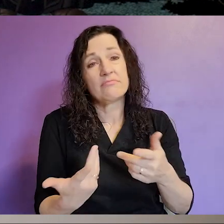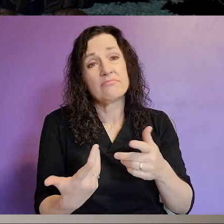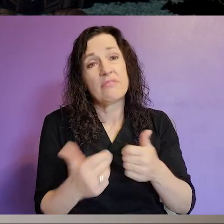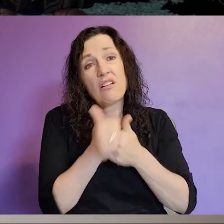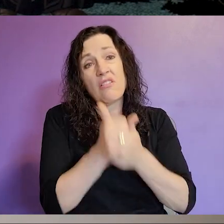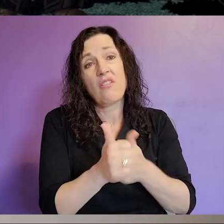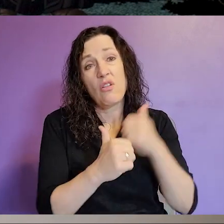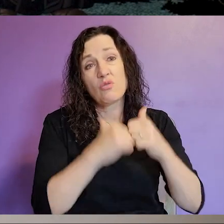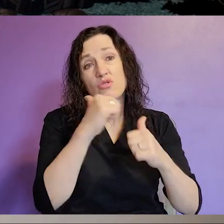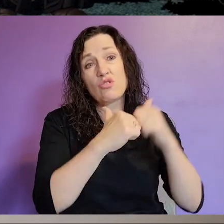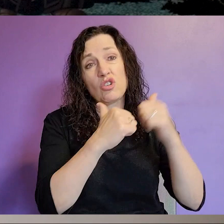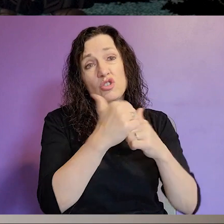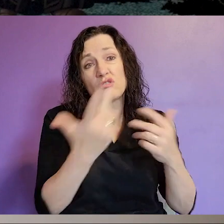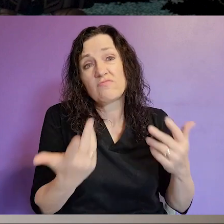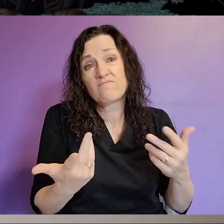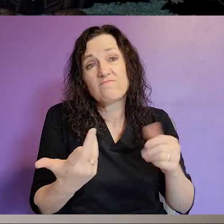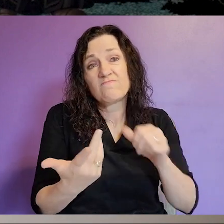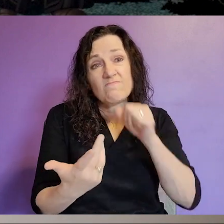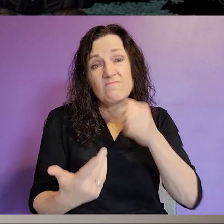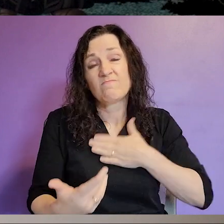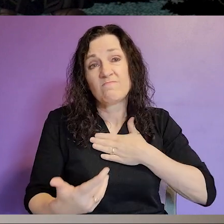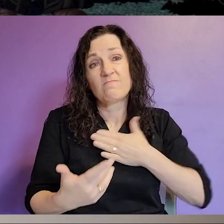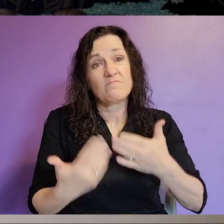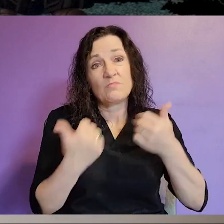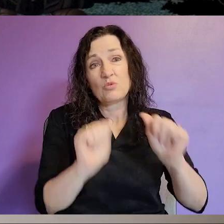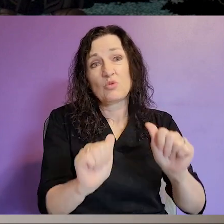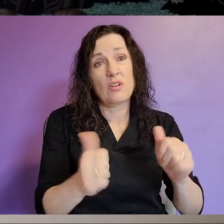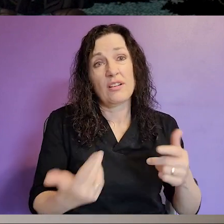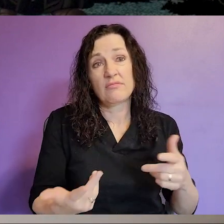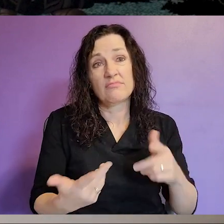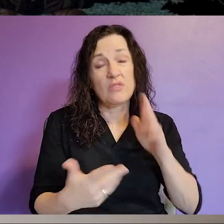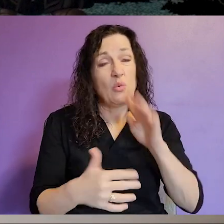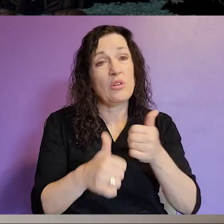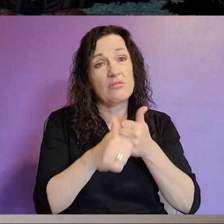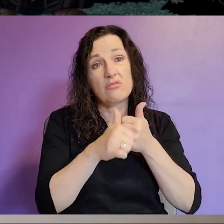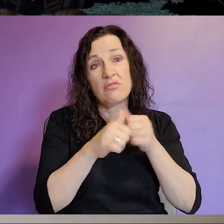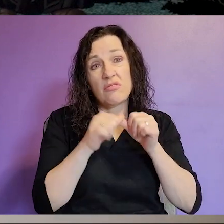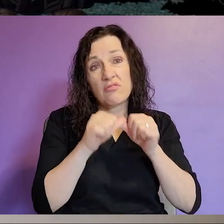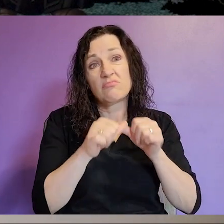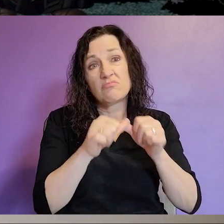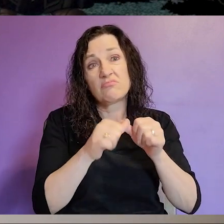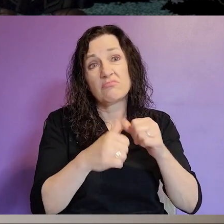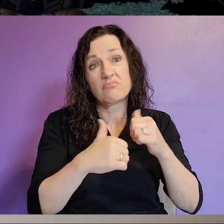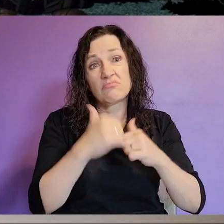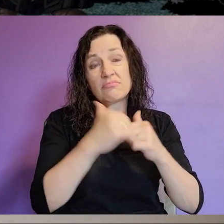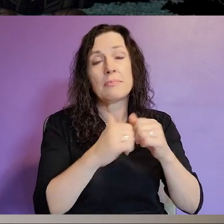yourself, you have to play within the lines, the structure, the